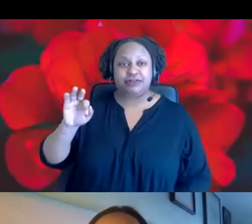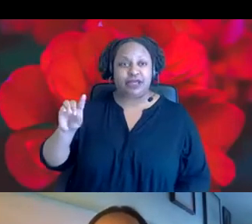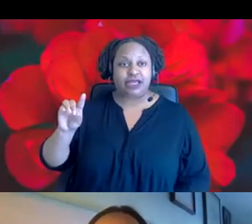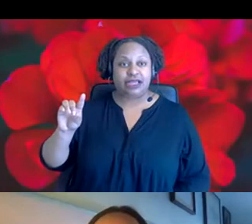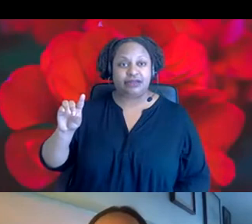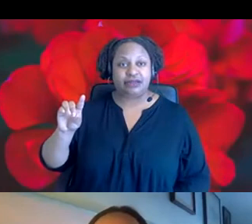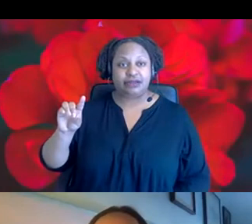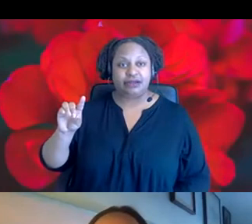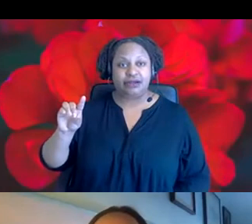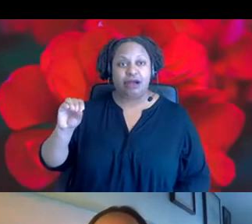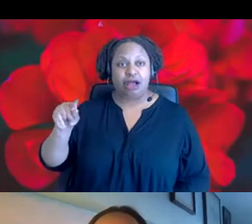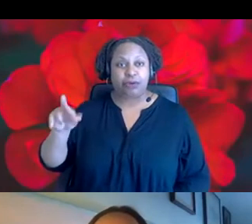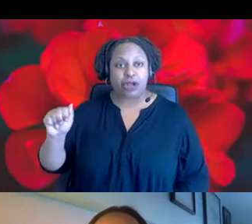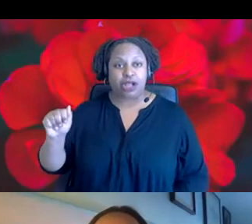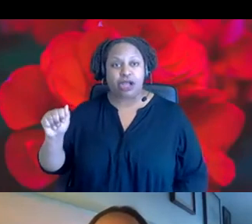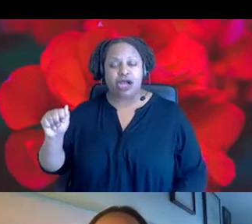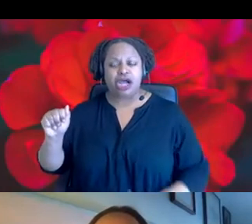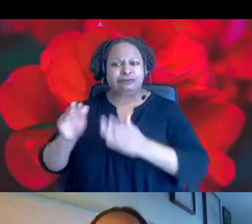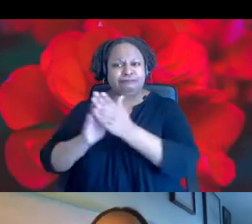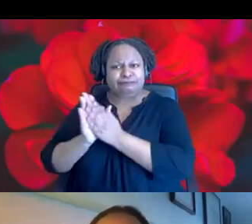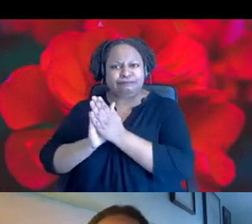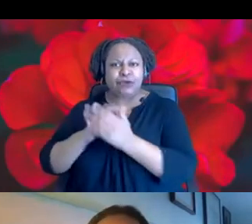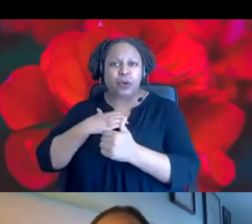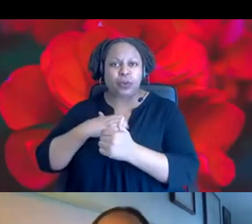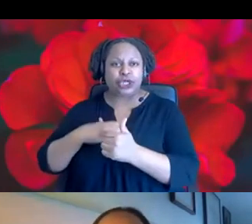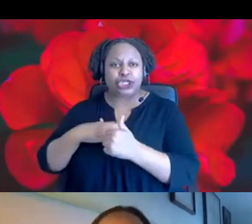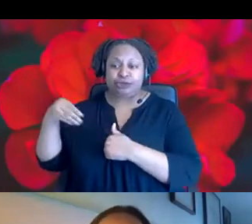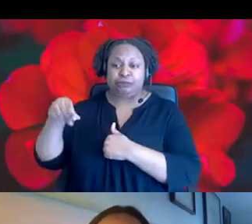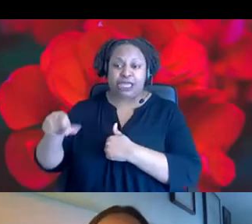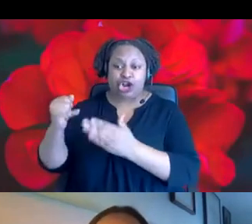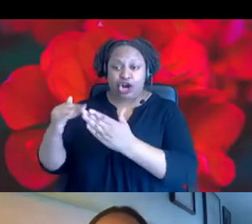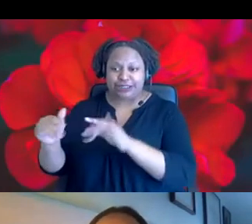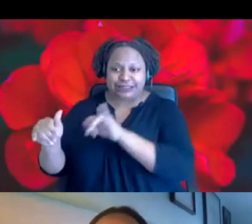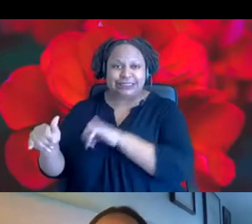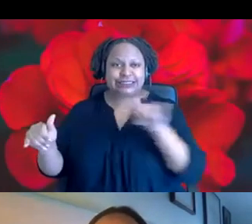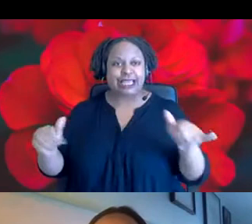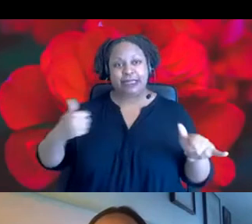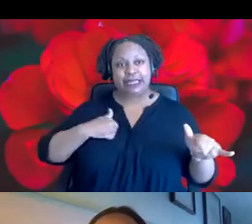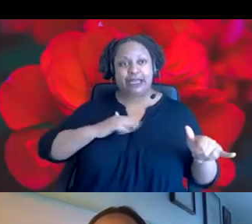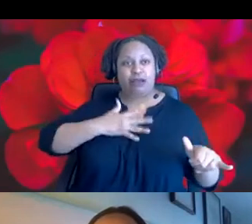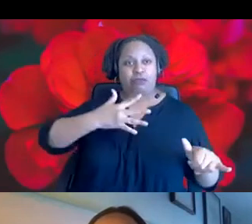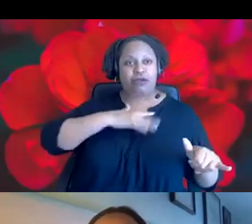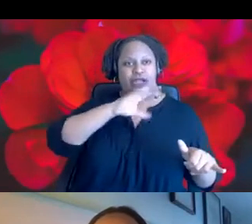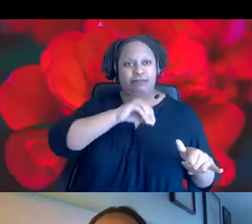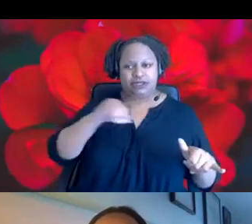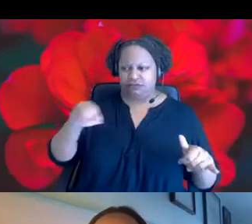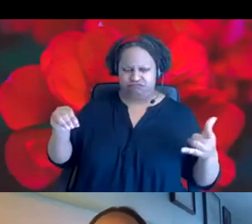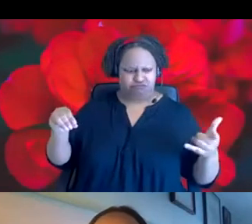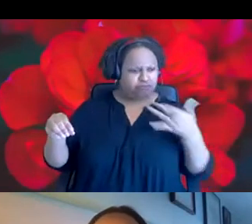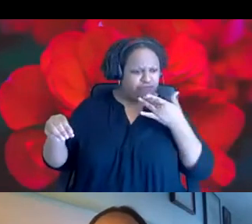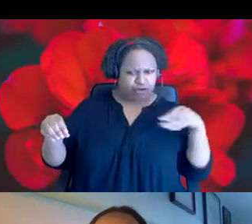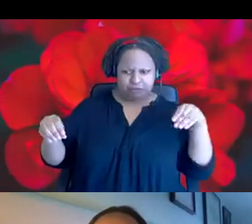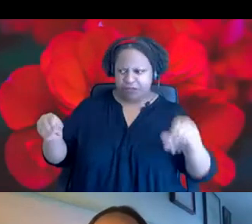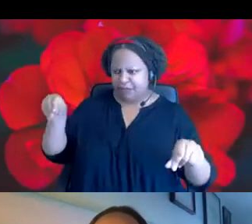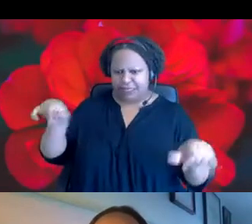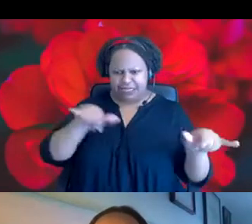Canadian Opera Company can pay, but your budget is only so much. And how to retain talent, how to actually build artists that